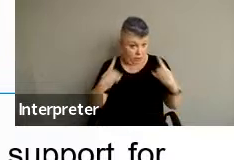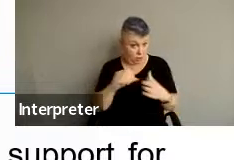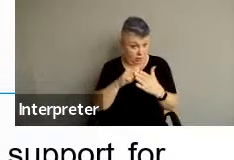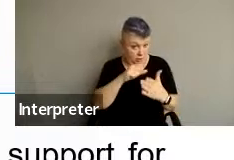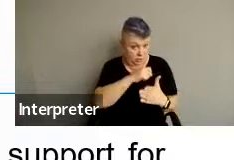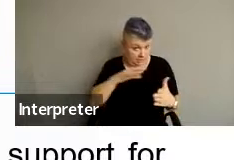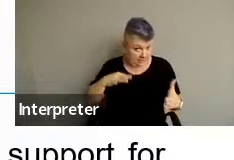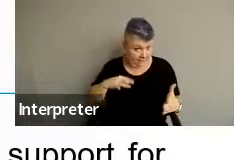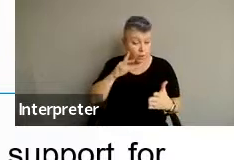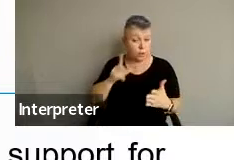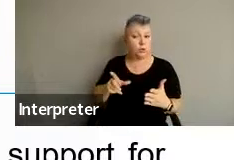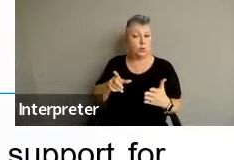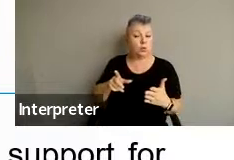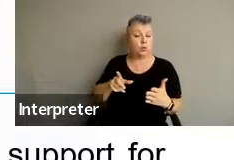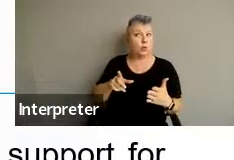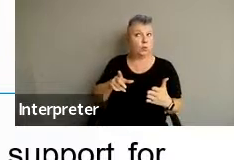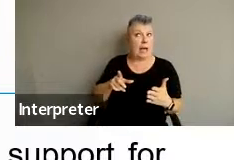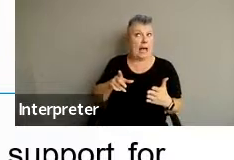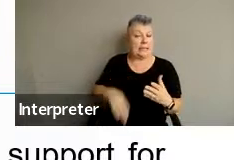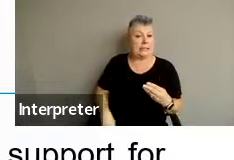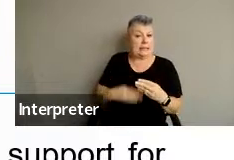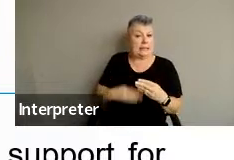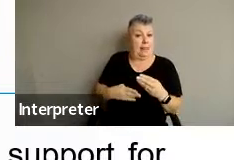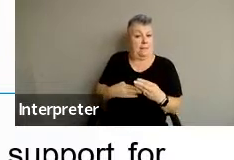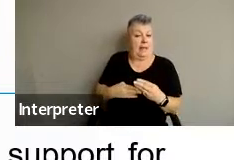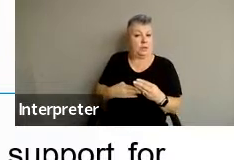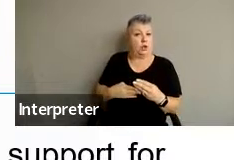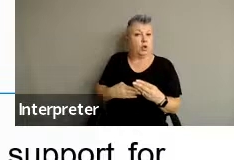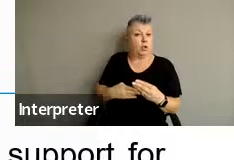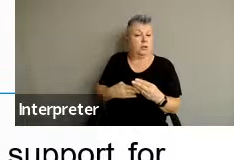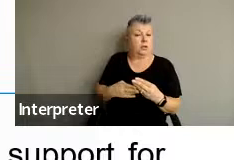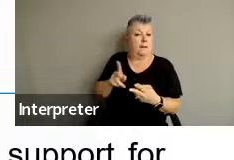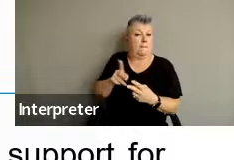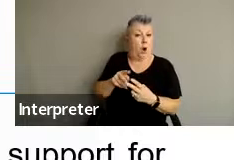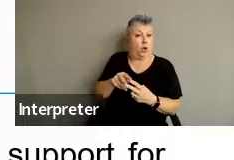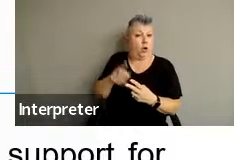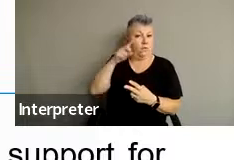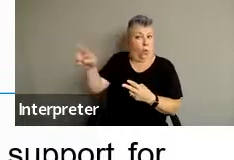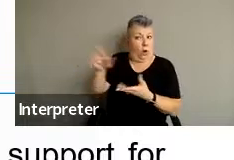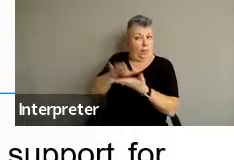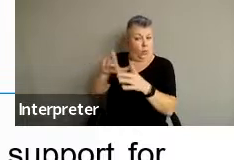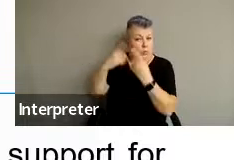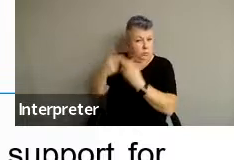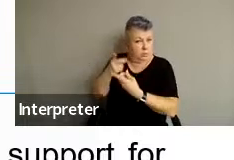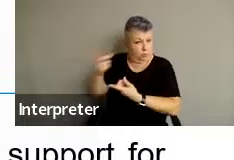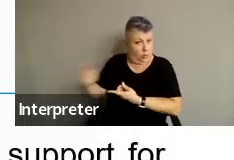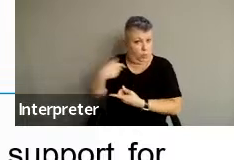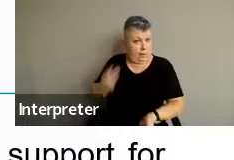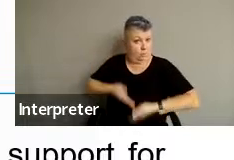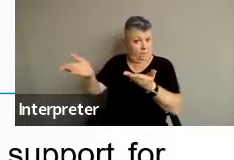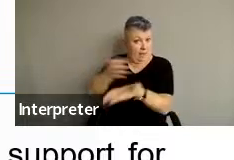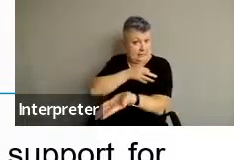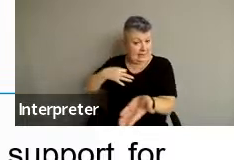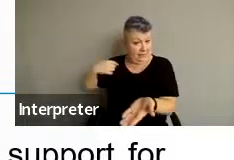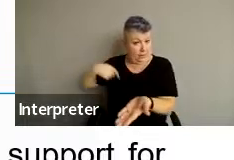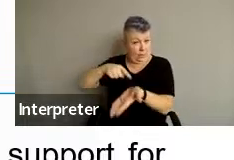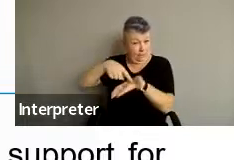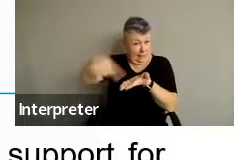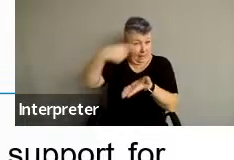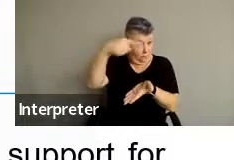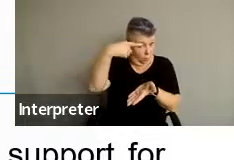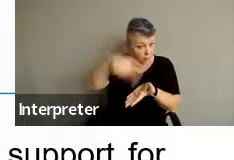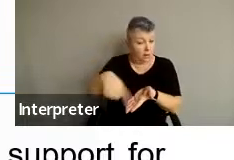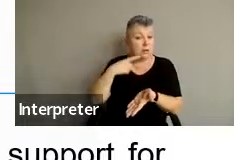to as a supplemental partner to the school district. So we provided staffing that we paid for into our